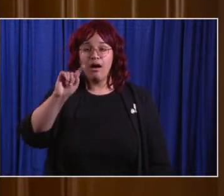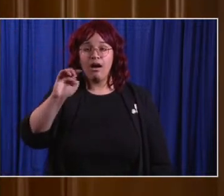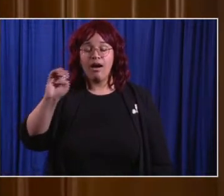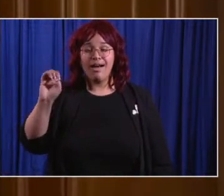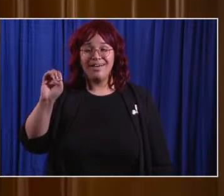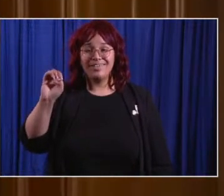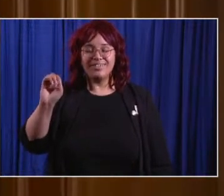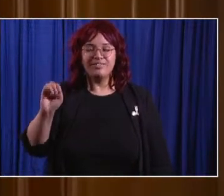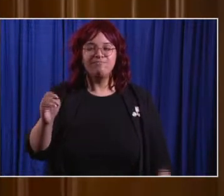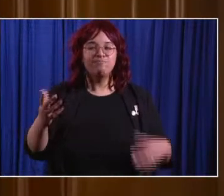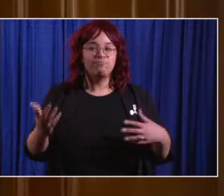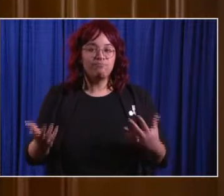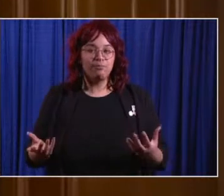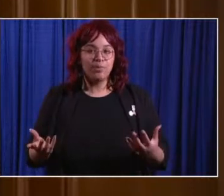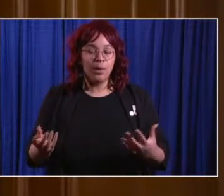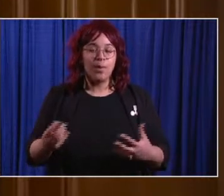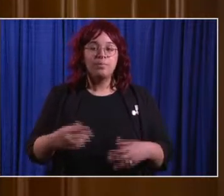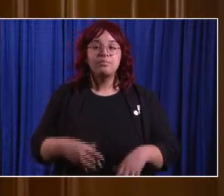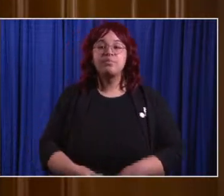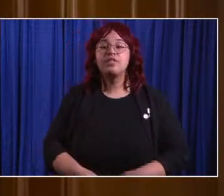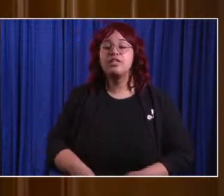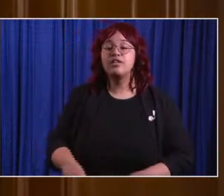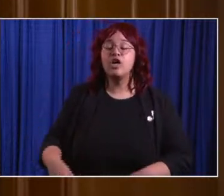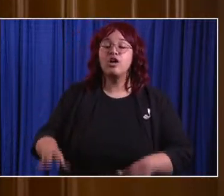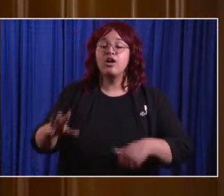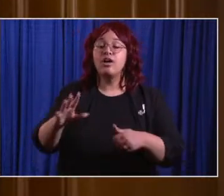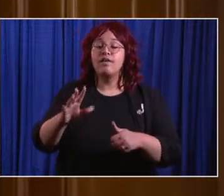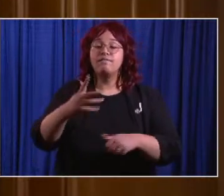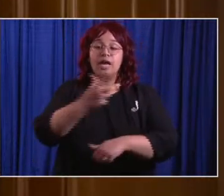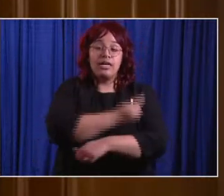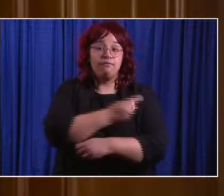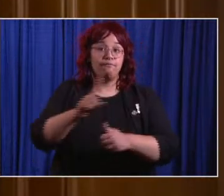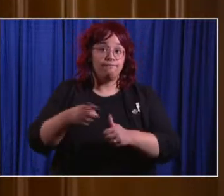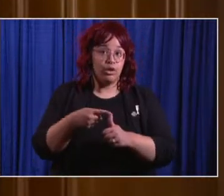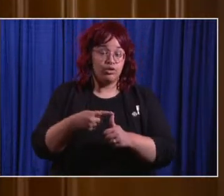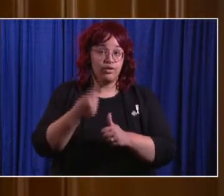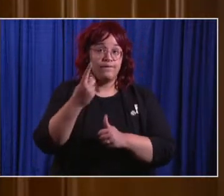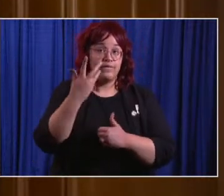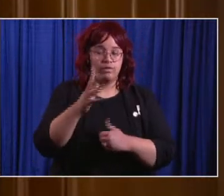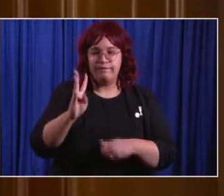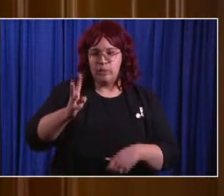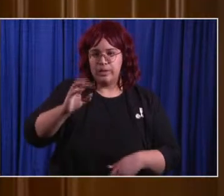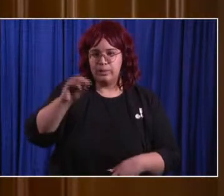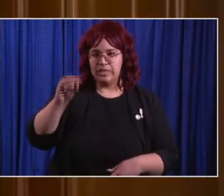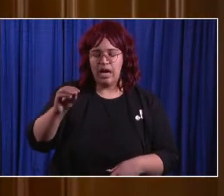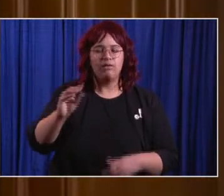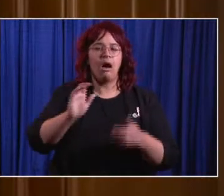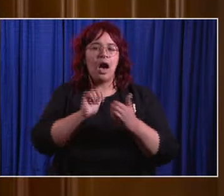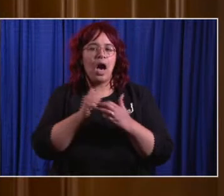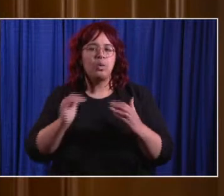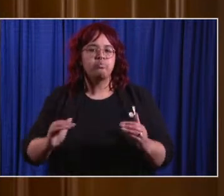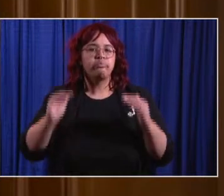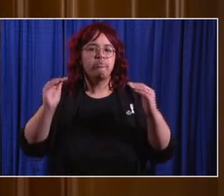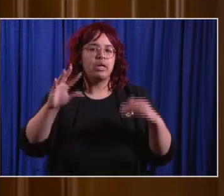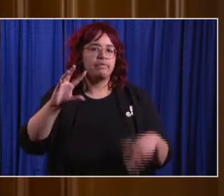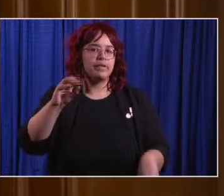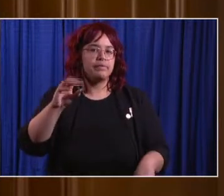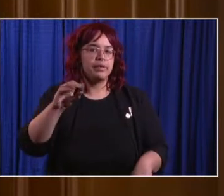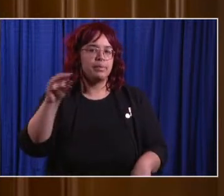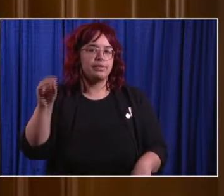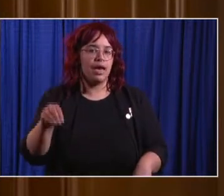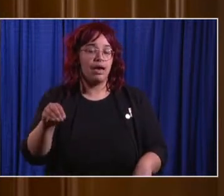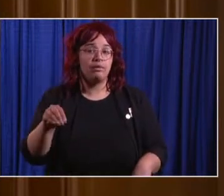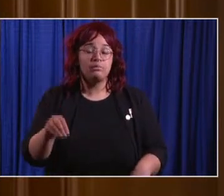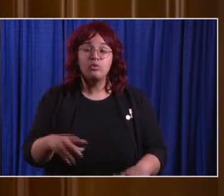40% for first vaccinations, what it's going to take to get us to 50. And it's not just a matter of convenience,